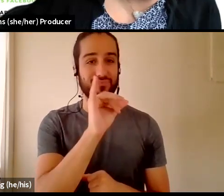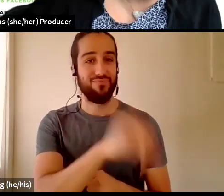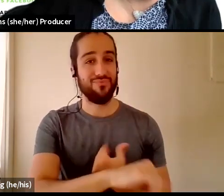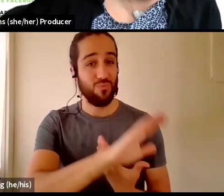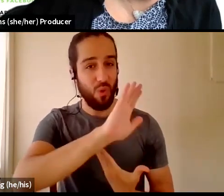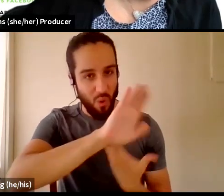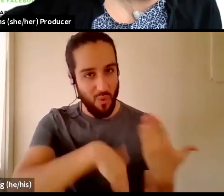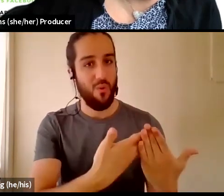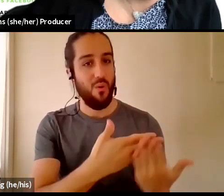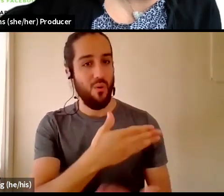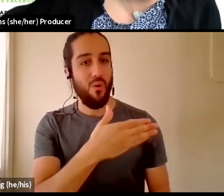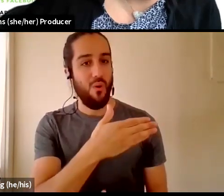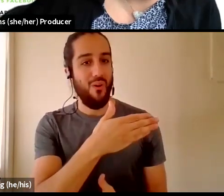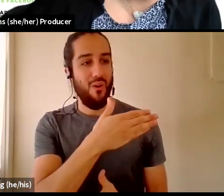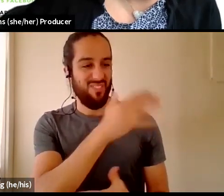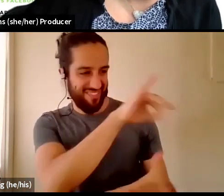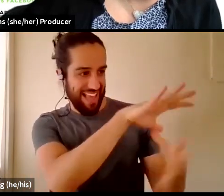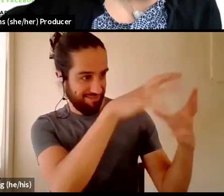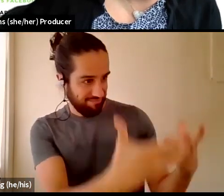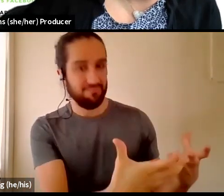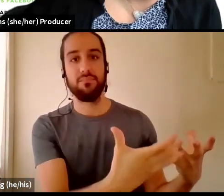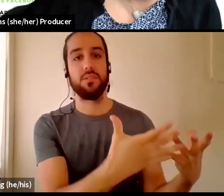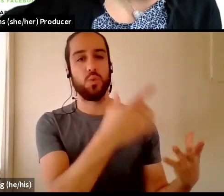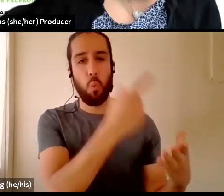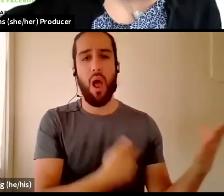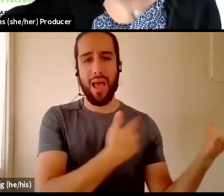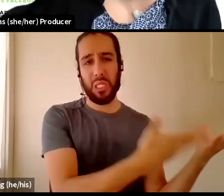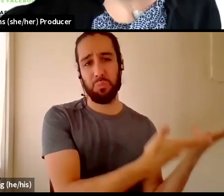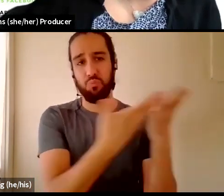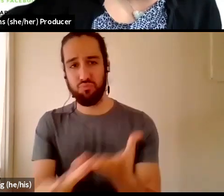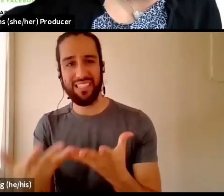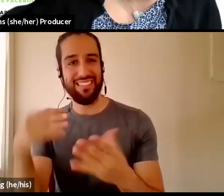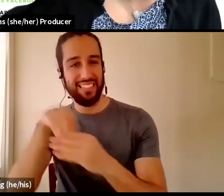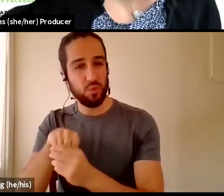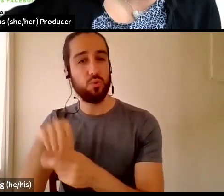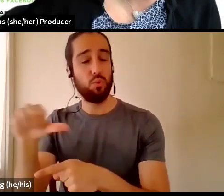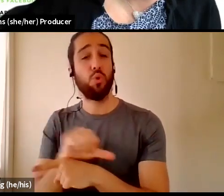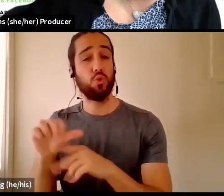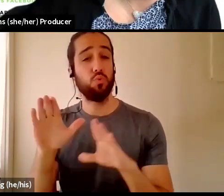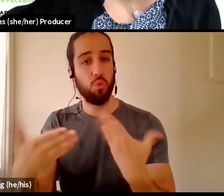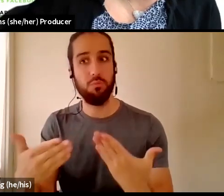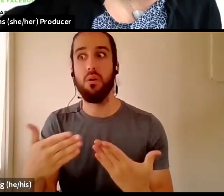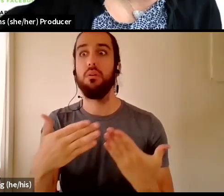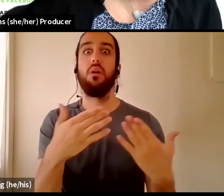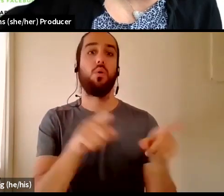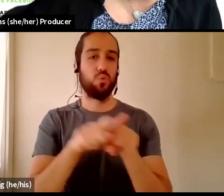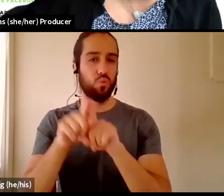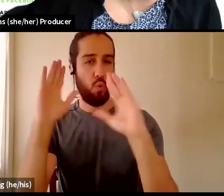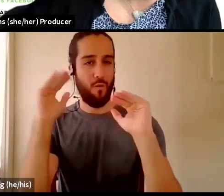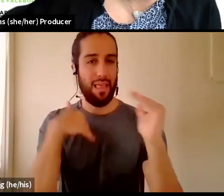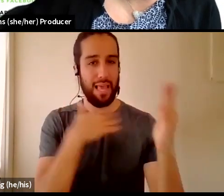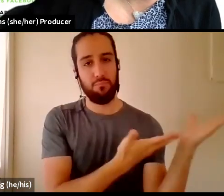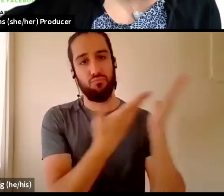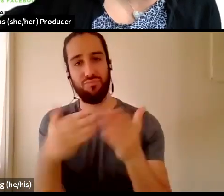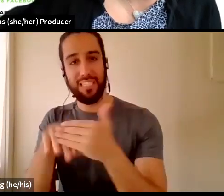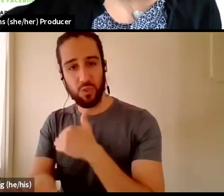all of it is what I bring into a rehearsal room and hopefully what I bring into a leadership